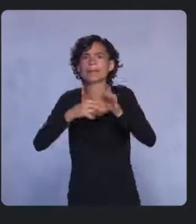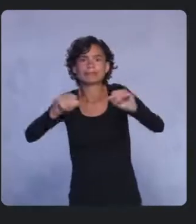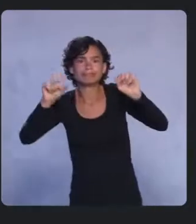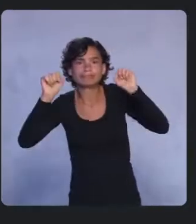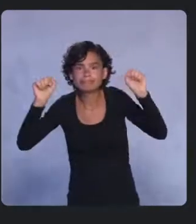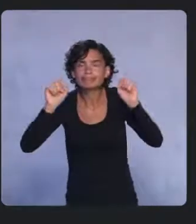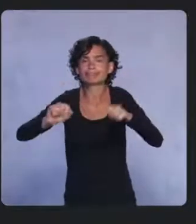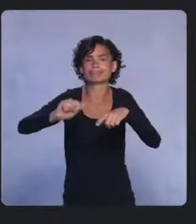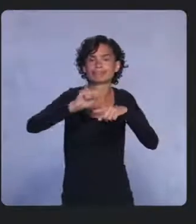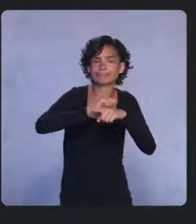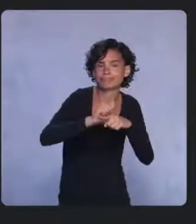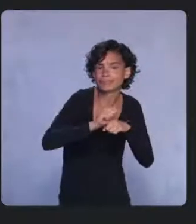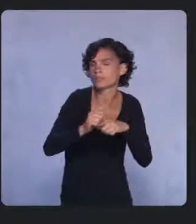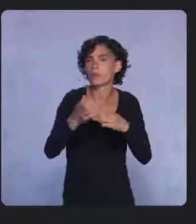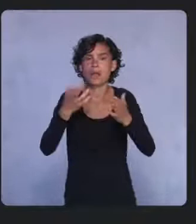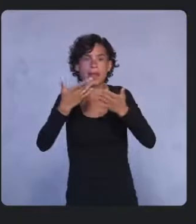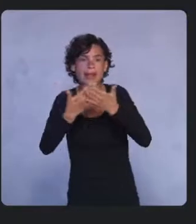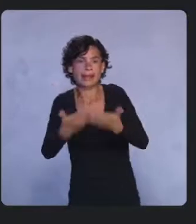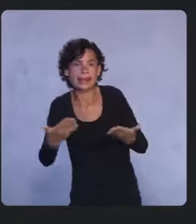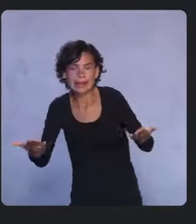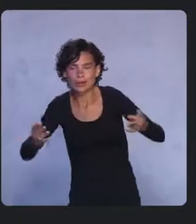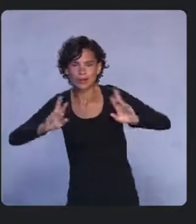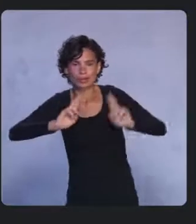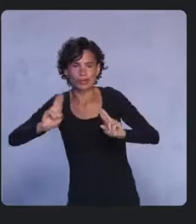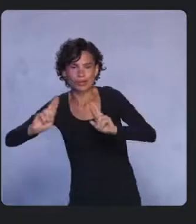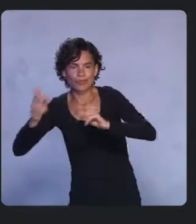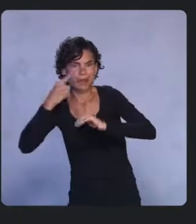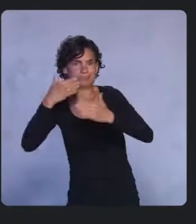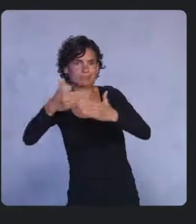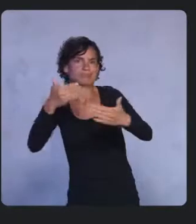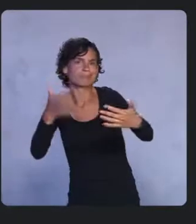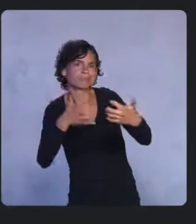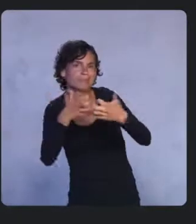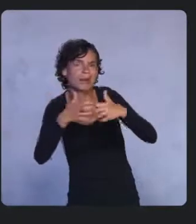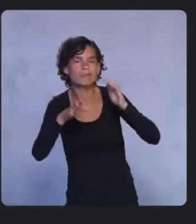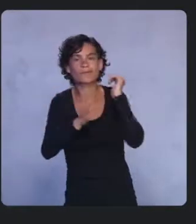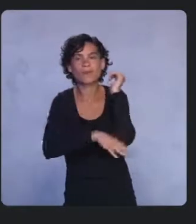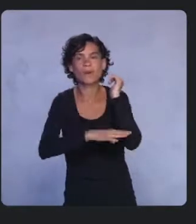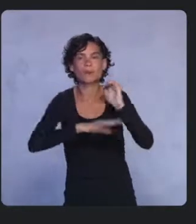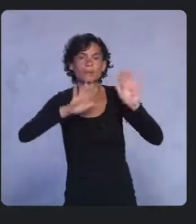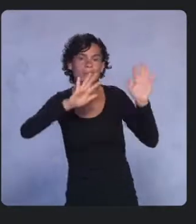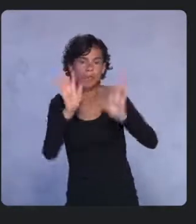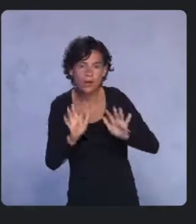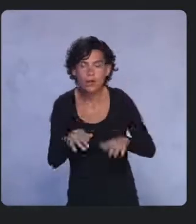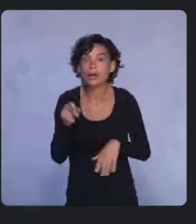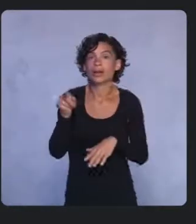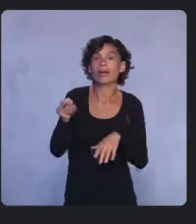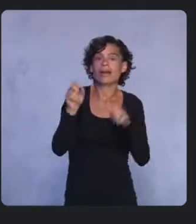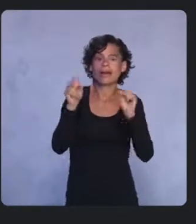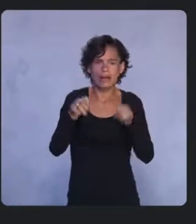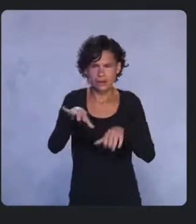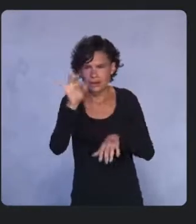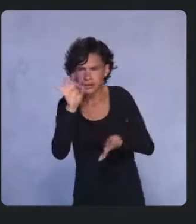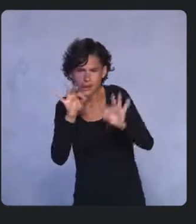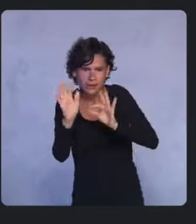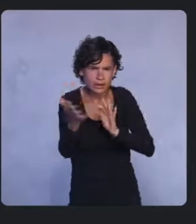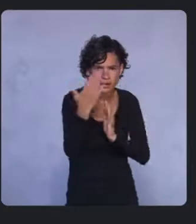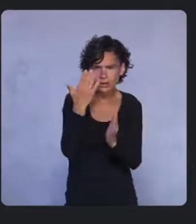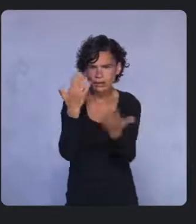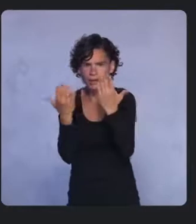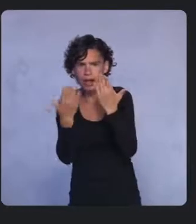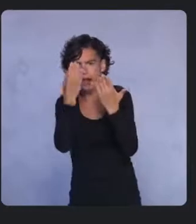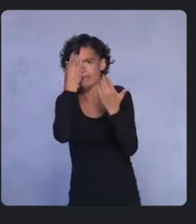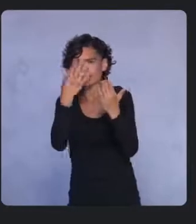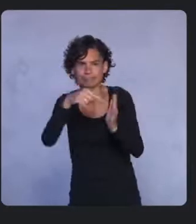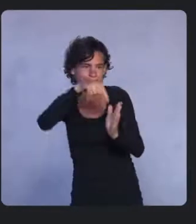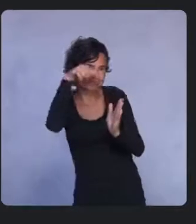and hiking gear for fall weather. Then, it's able to surface useful insights based on its deep knowledge of the